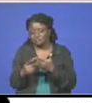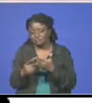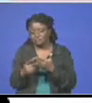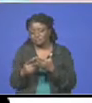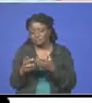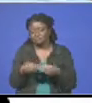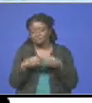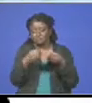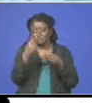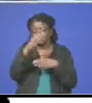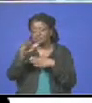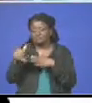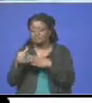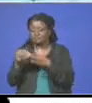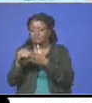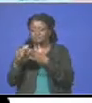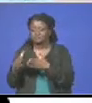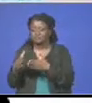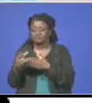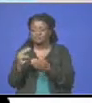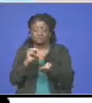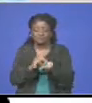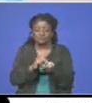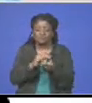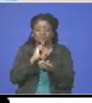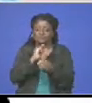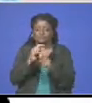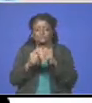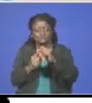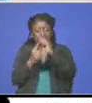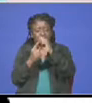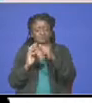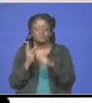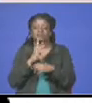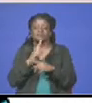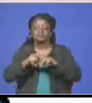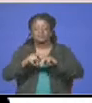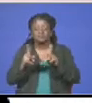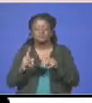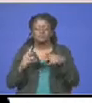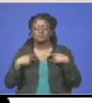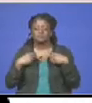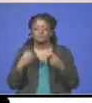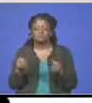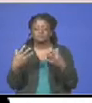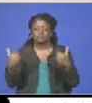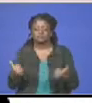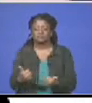here actually did, because nursing is unique, we're different, and so we have a lot of challenges,